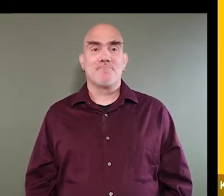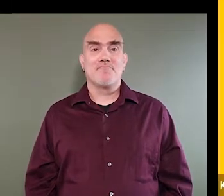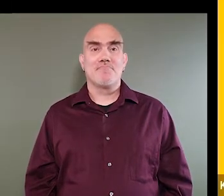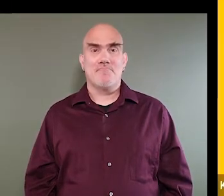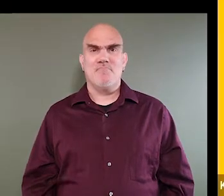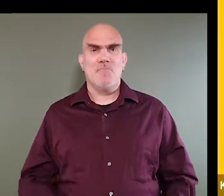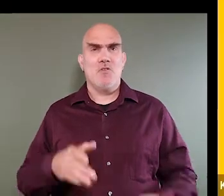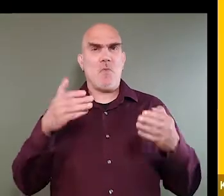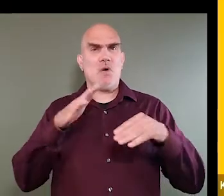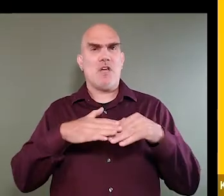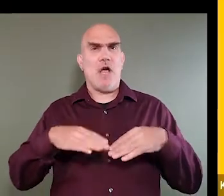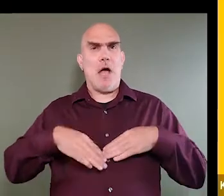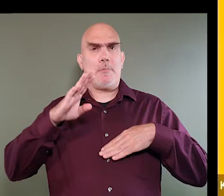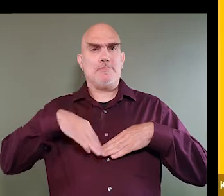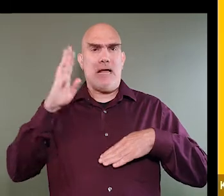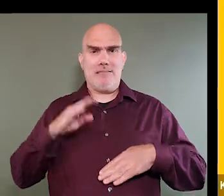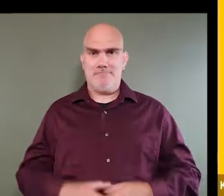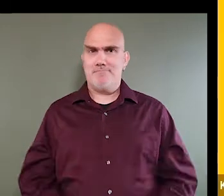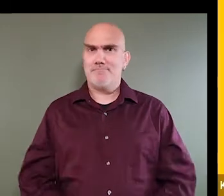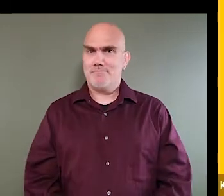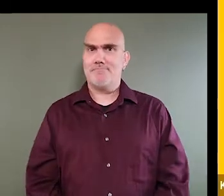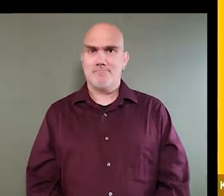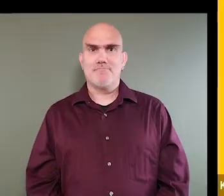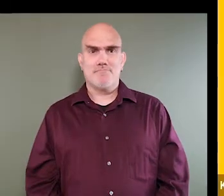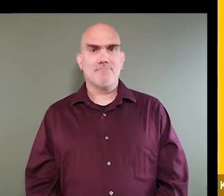Doing that upper body.